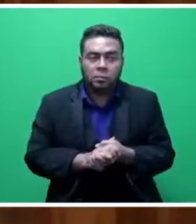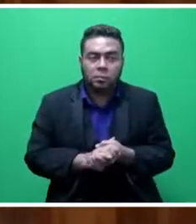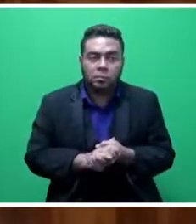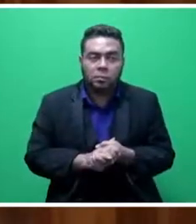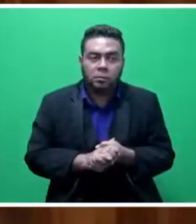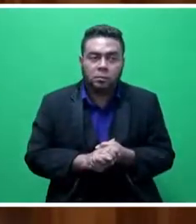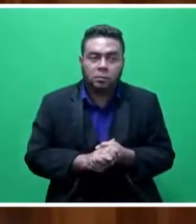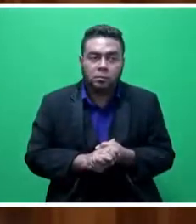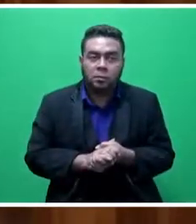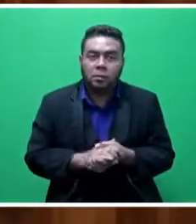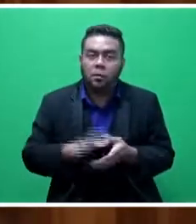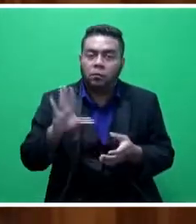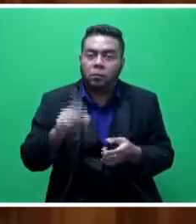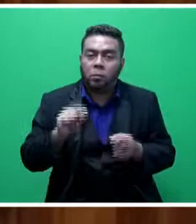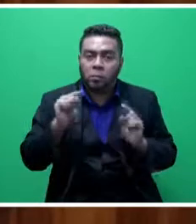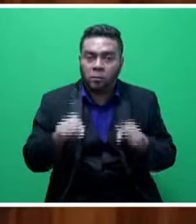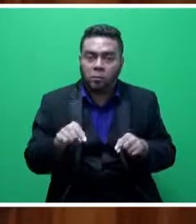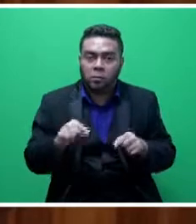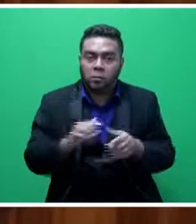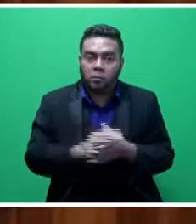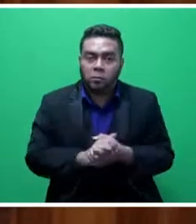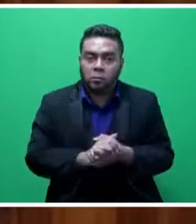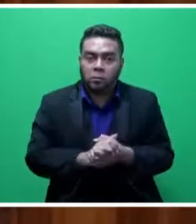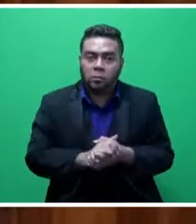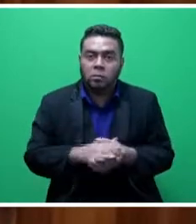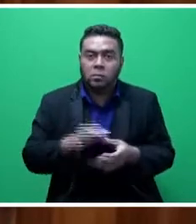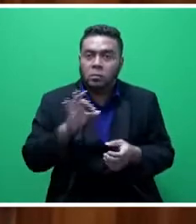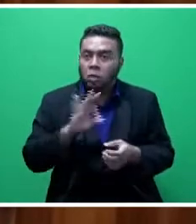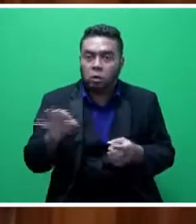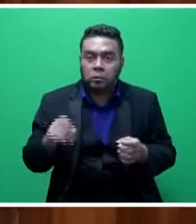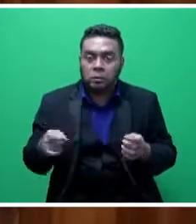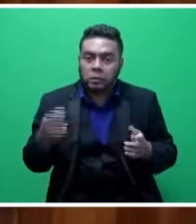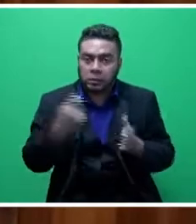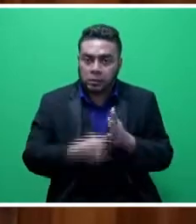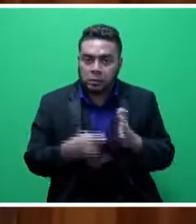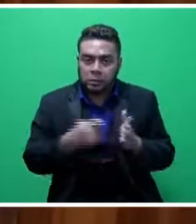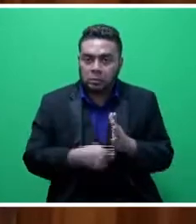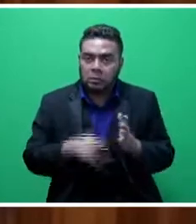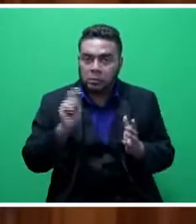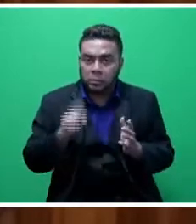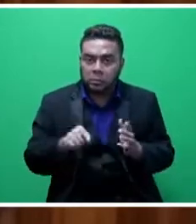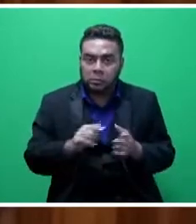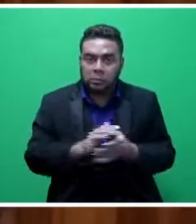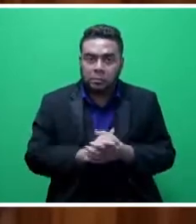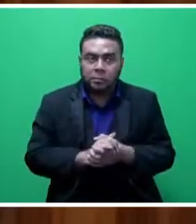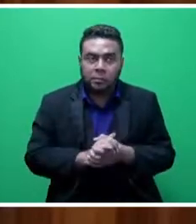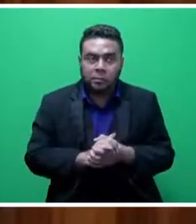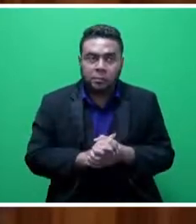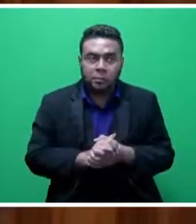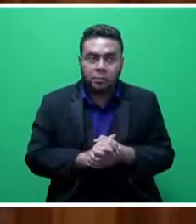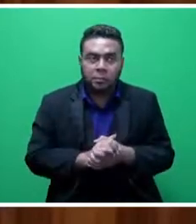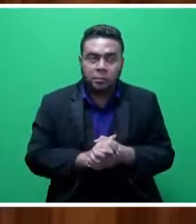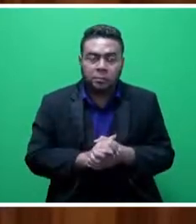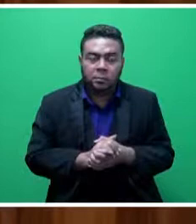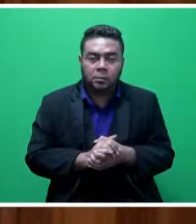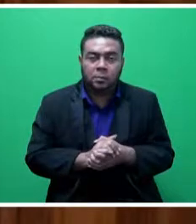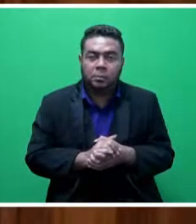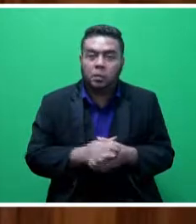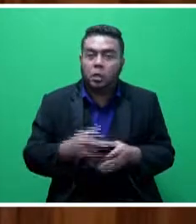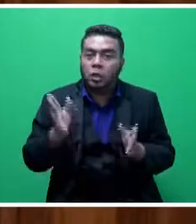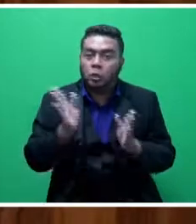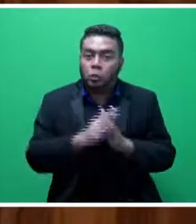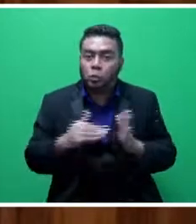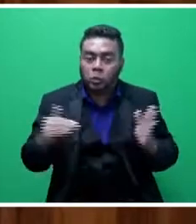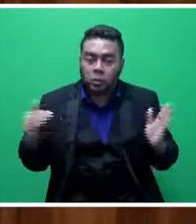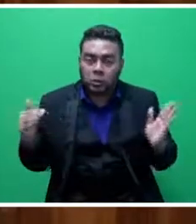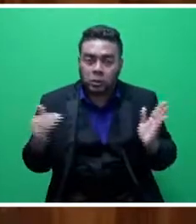generated from that are currently not taxed. So it is a suggestion for the government to consider. New